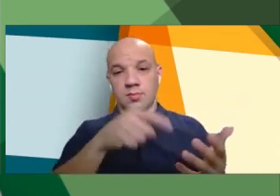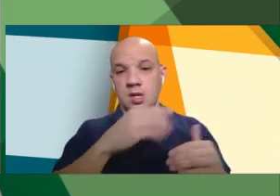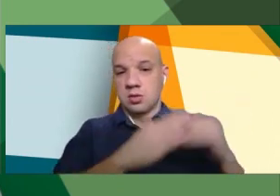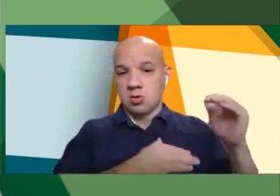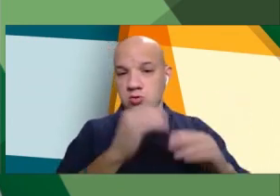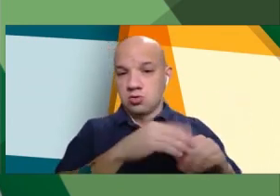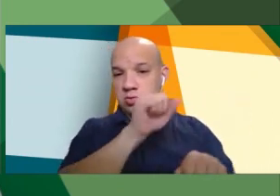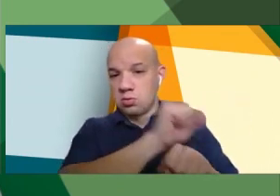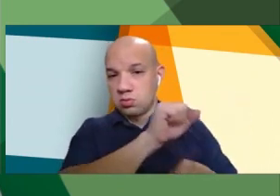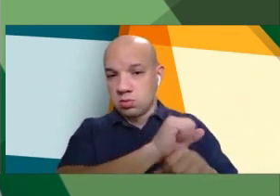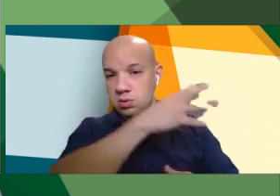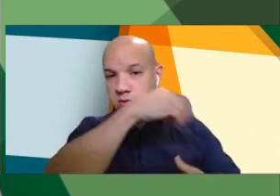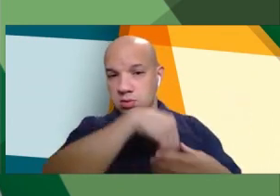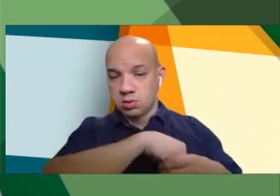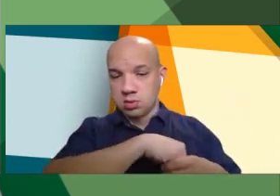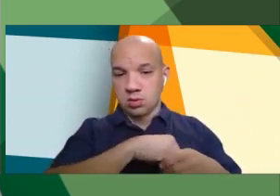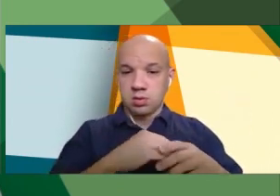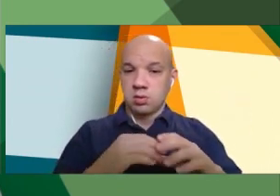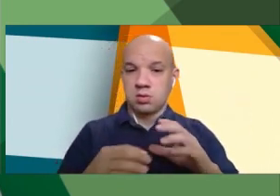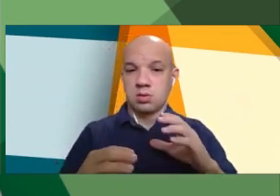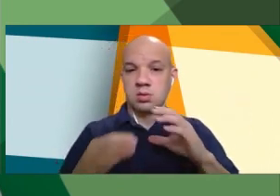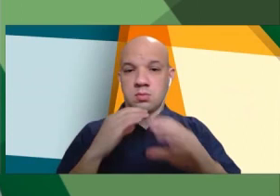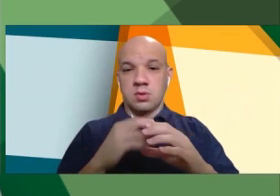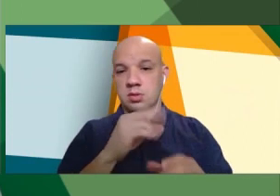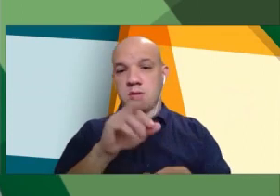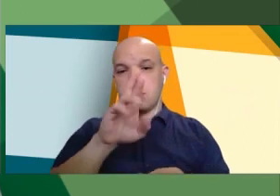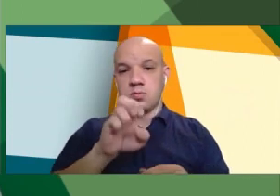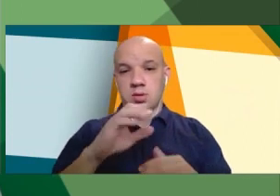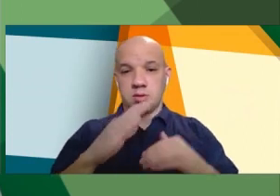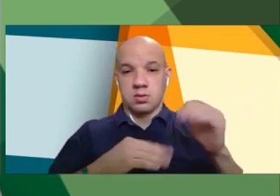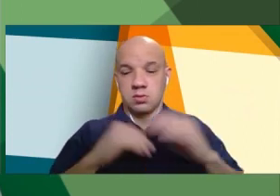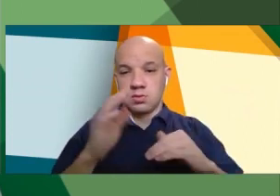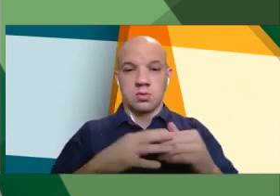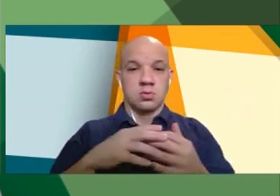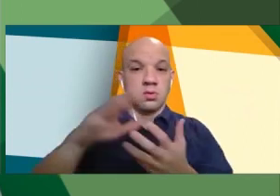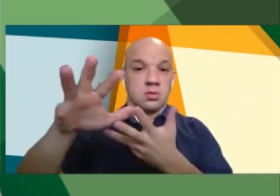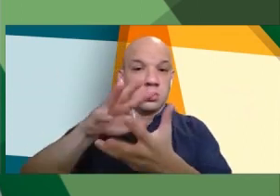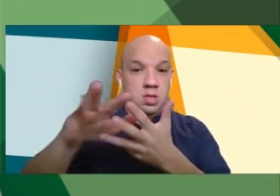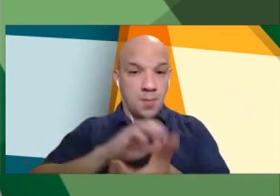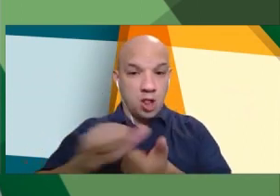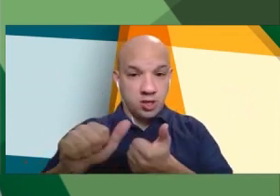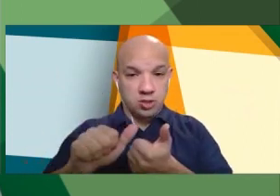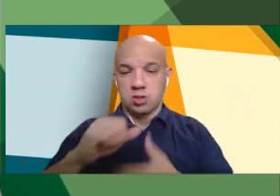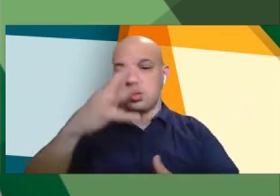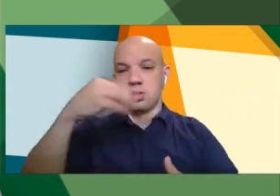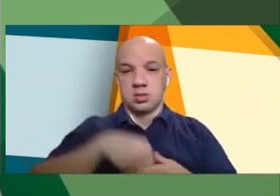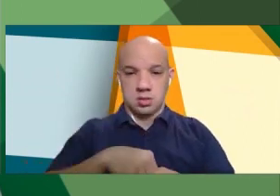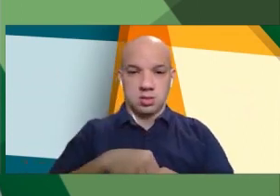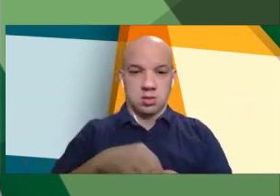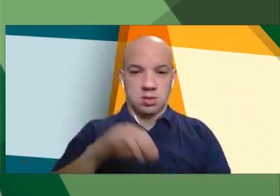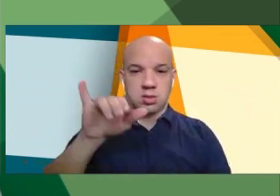includes rehabilitation and reconstruction. Demolition is part of the definition